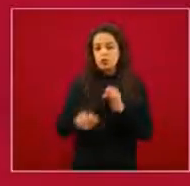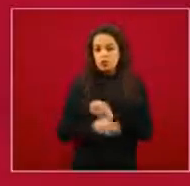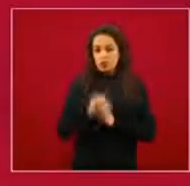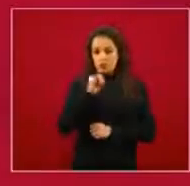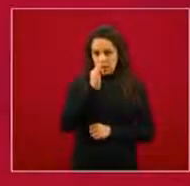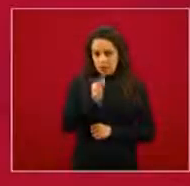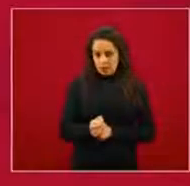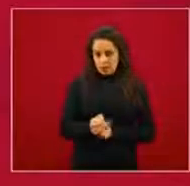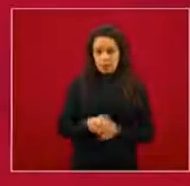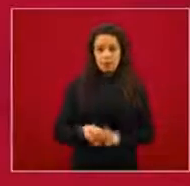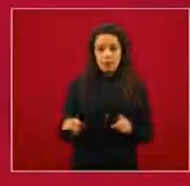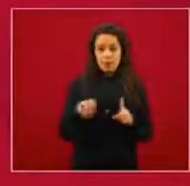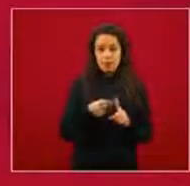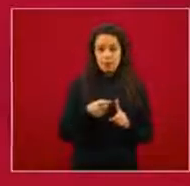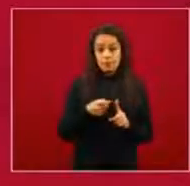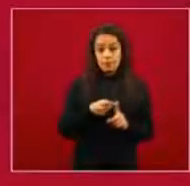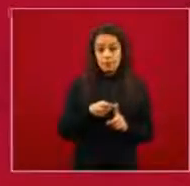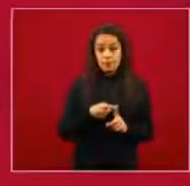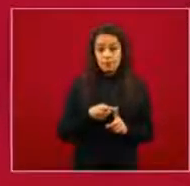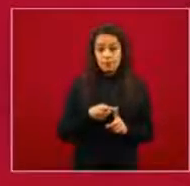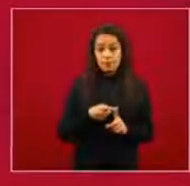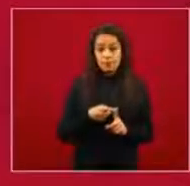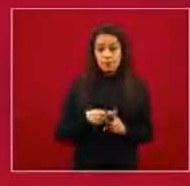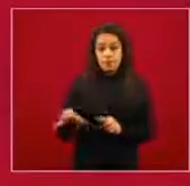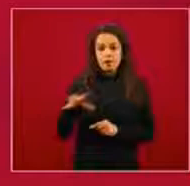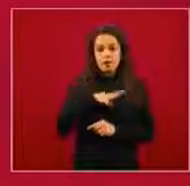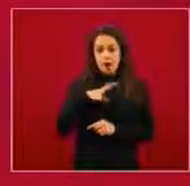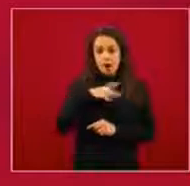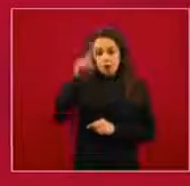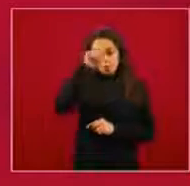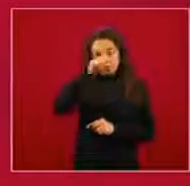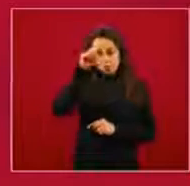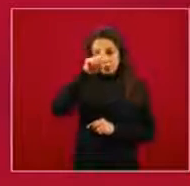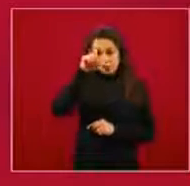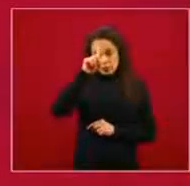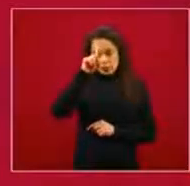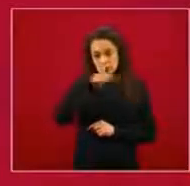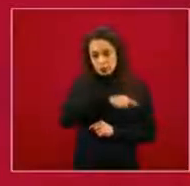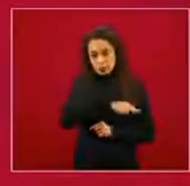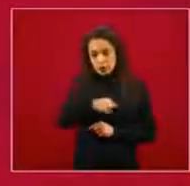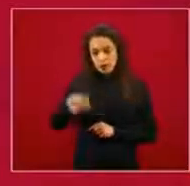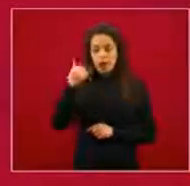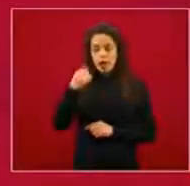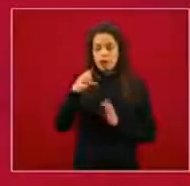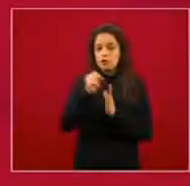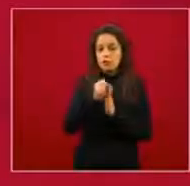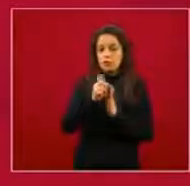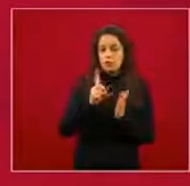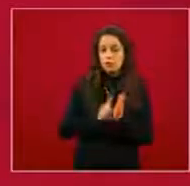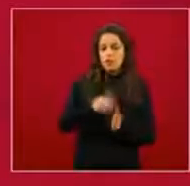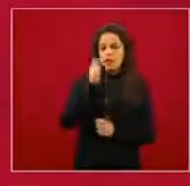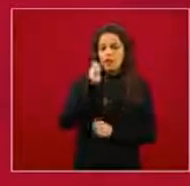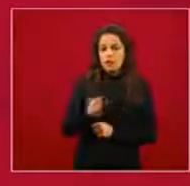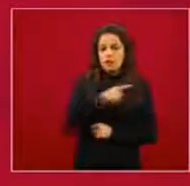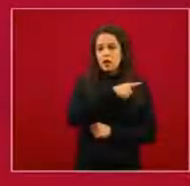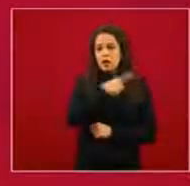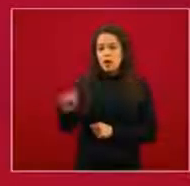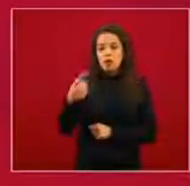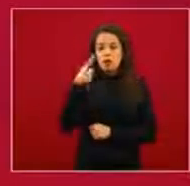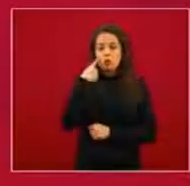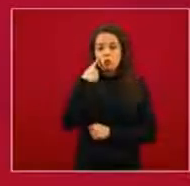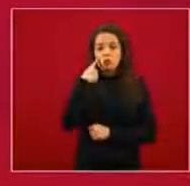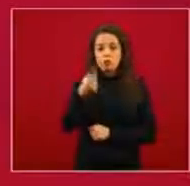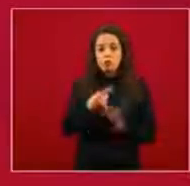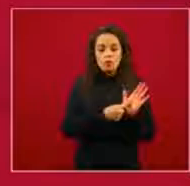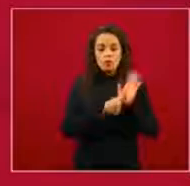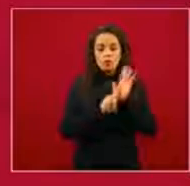couple of things. First, there is an advice or the request of evidence